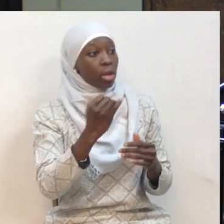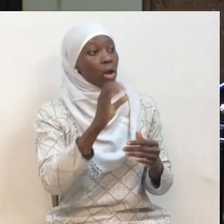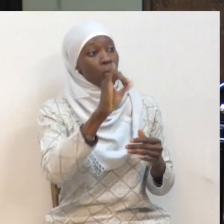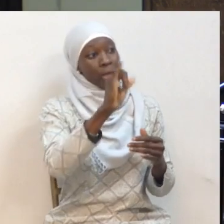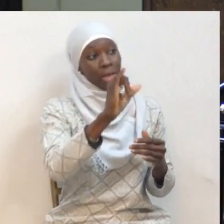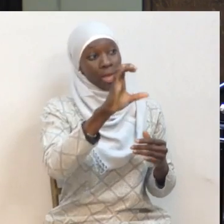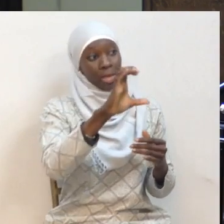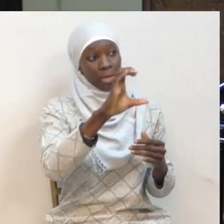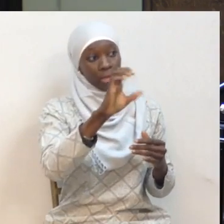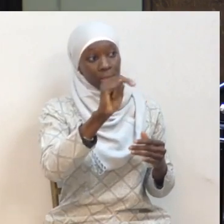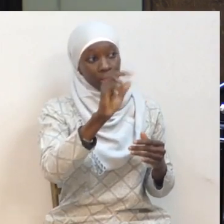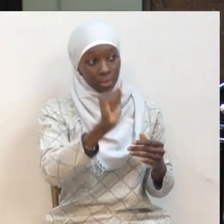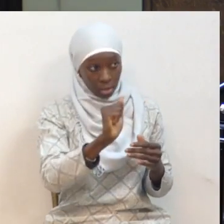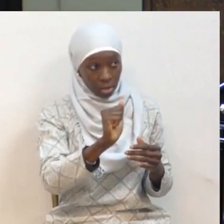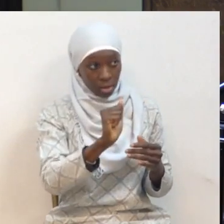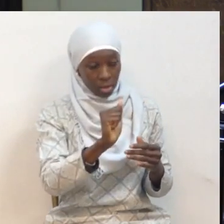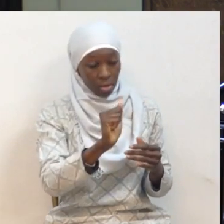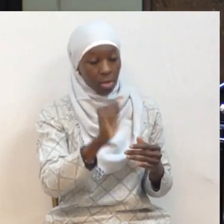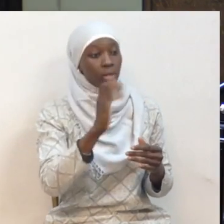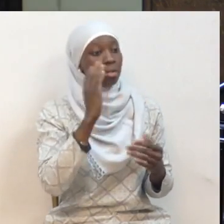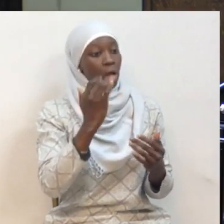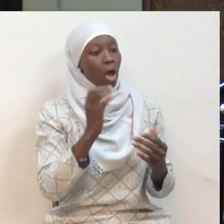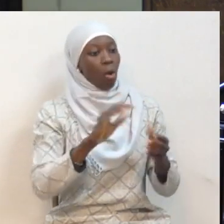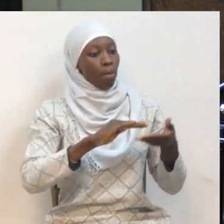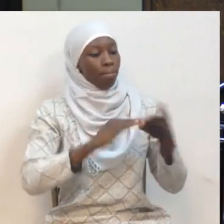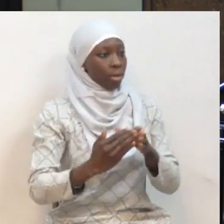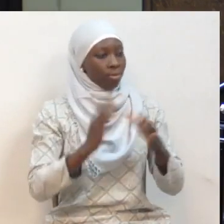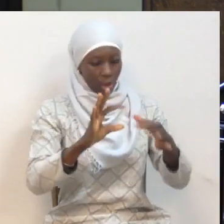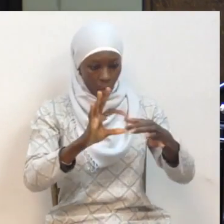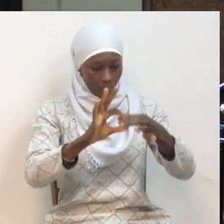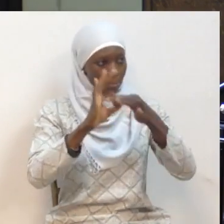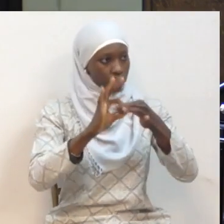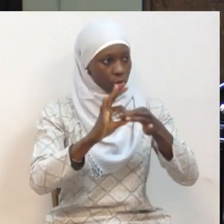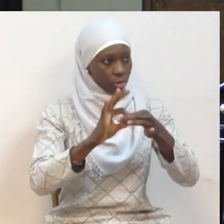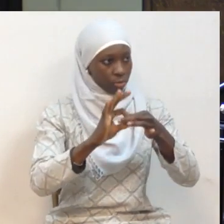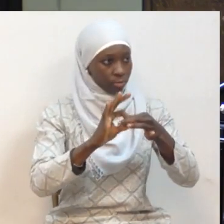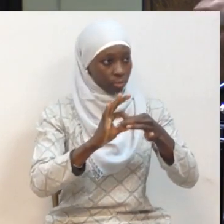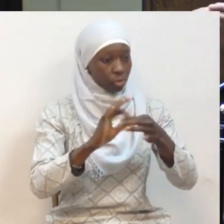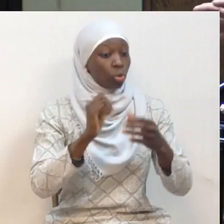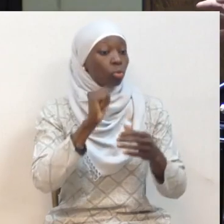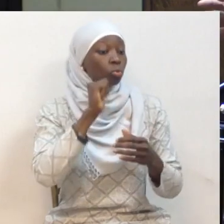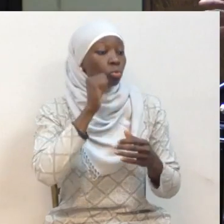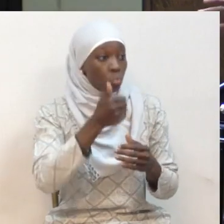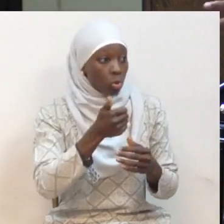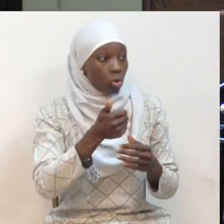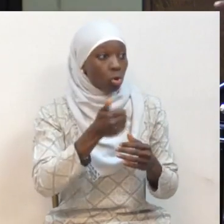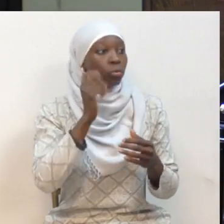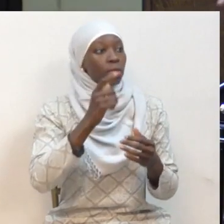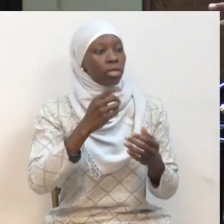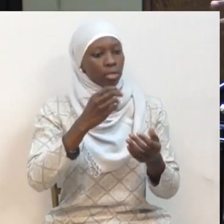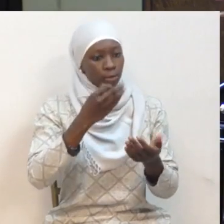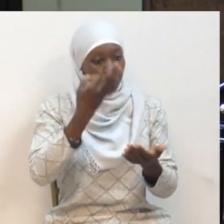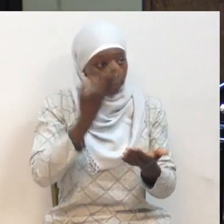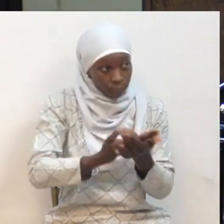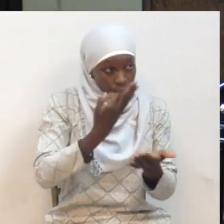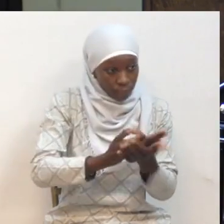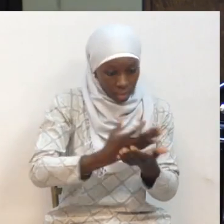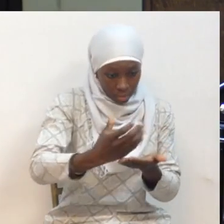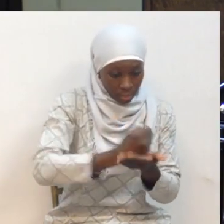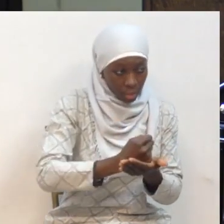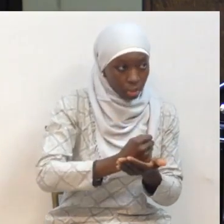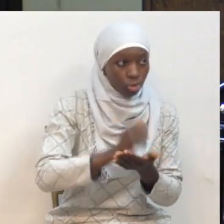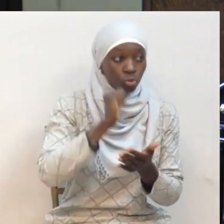fundraising dinner to buy a place in Virginia so that we can have a shelter